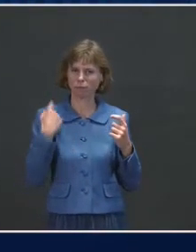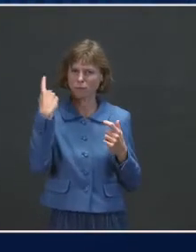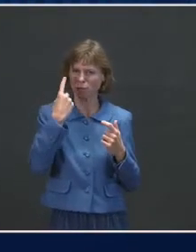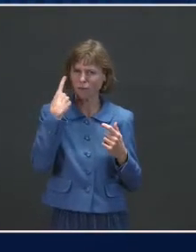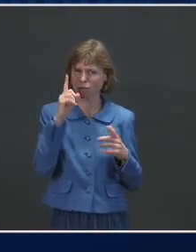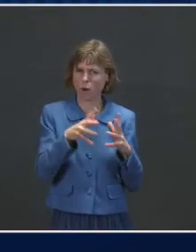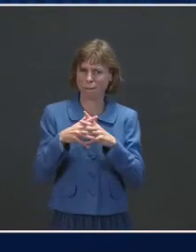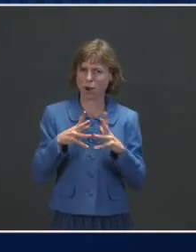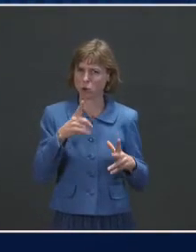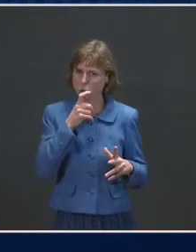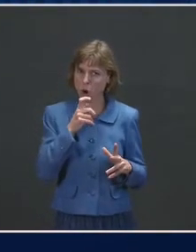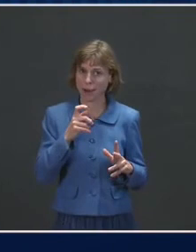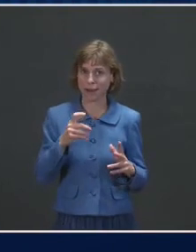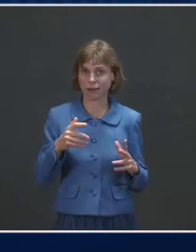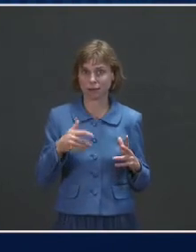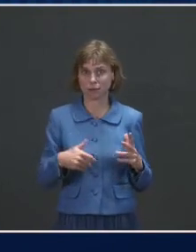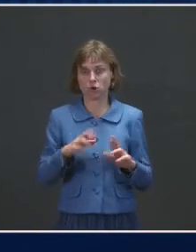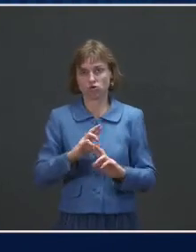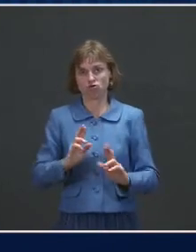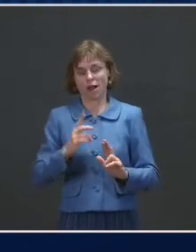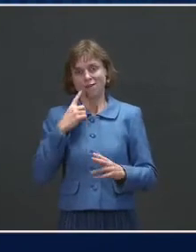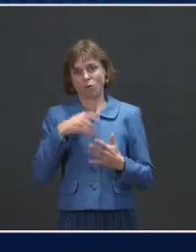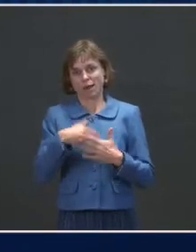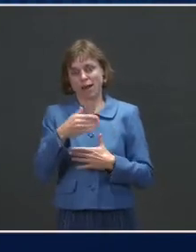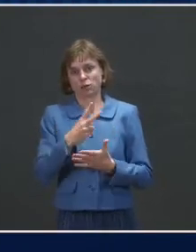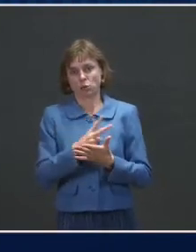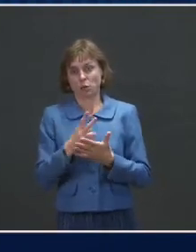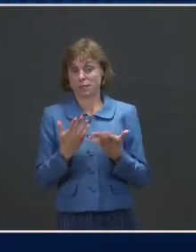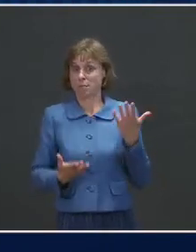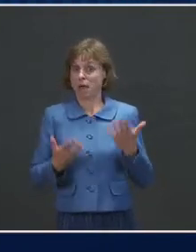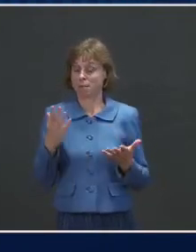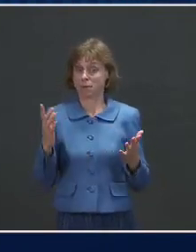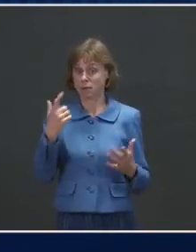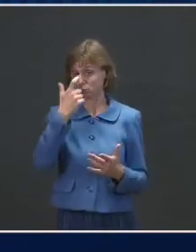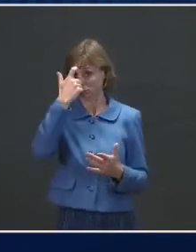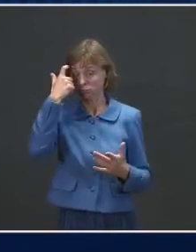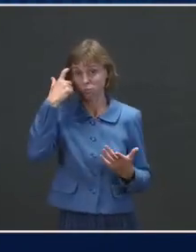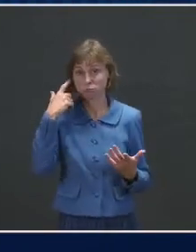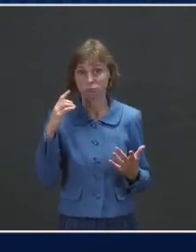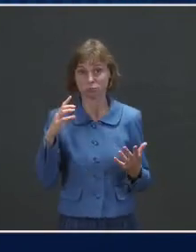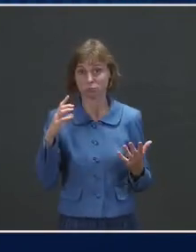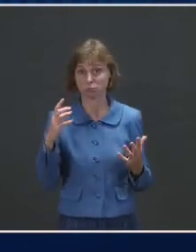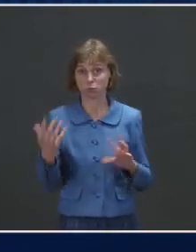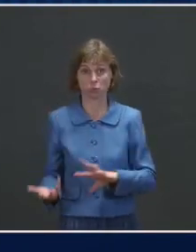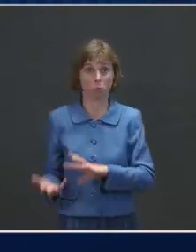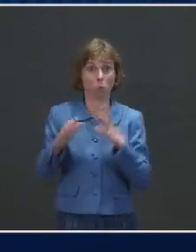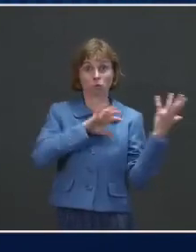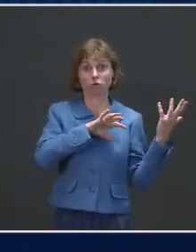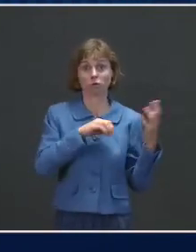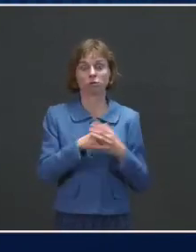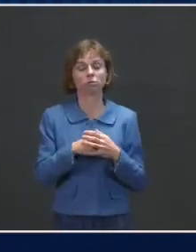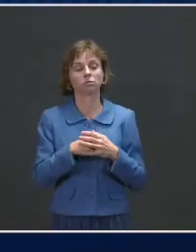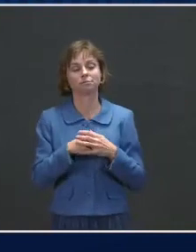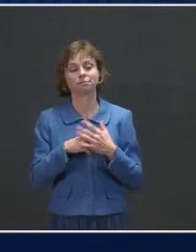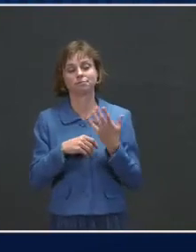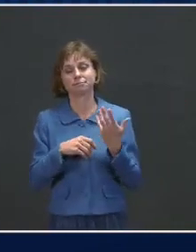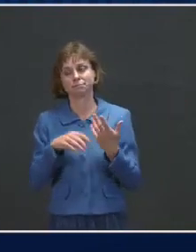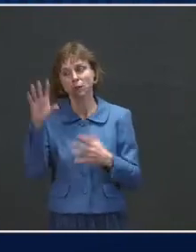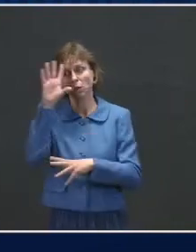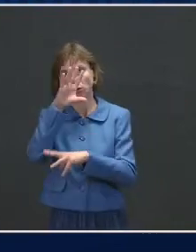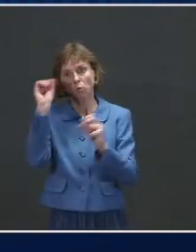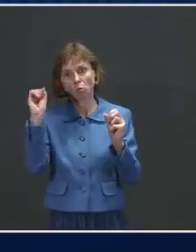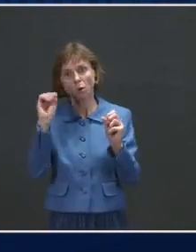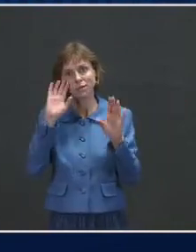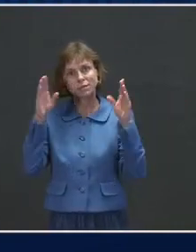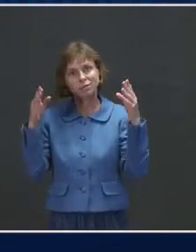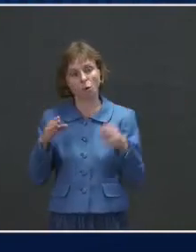could be a tumultuous and traumatic 2 weeks. Well, the president's focus is on delivering what those millions